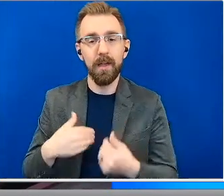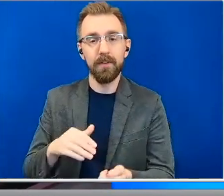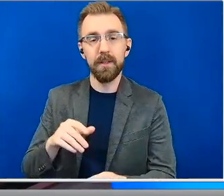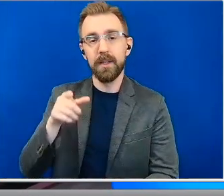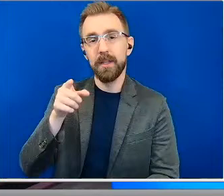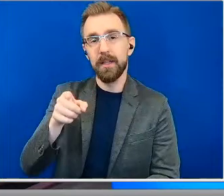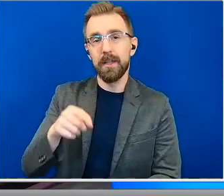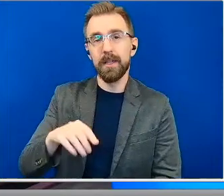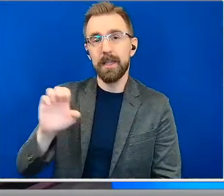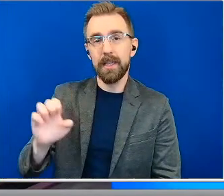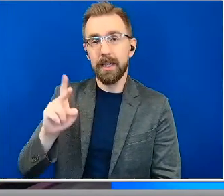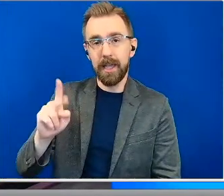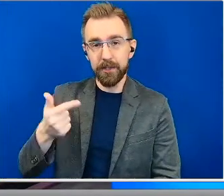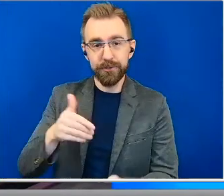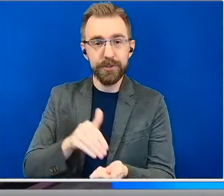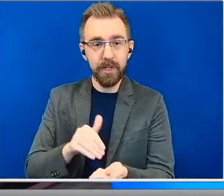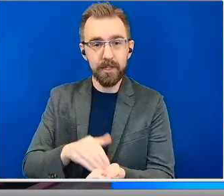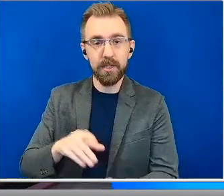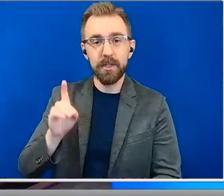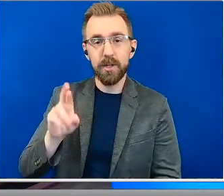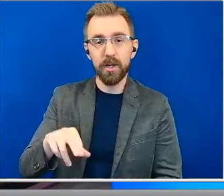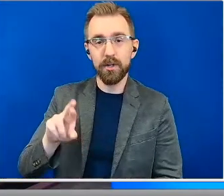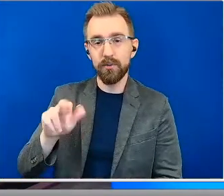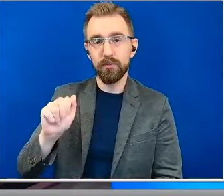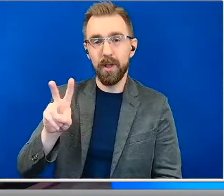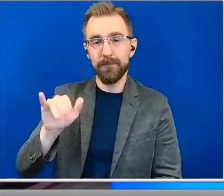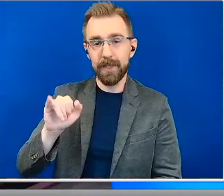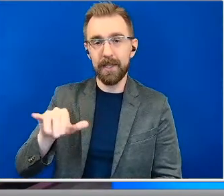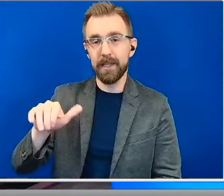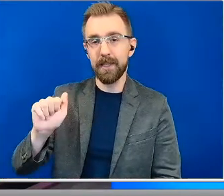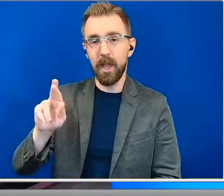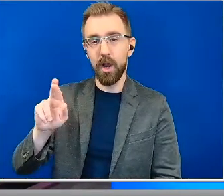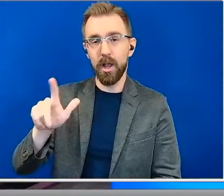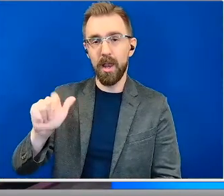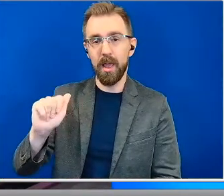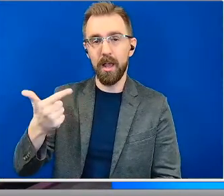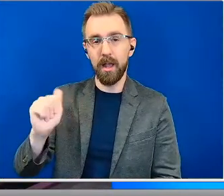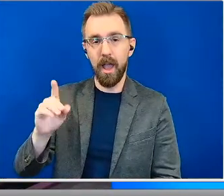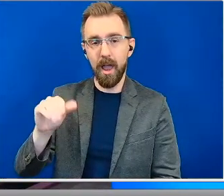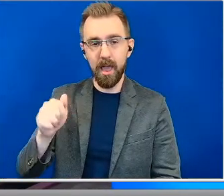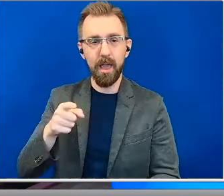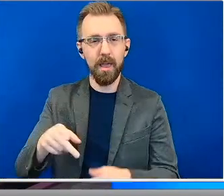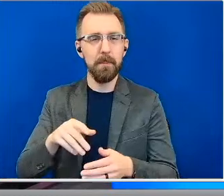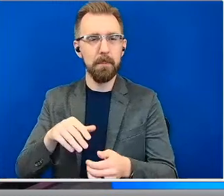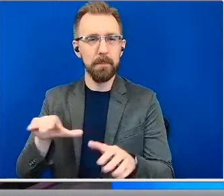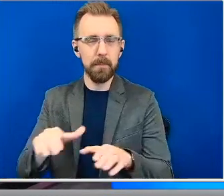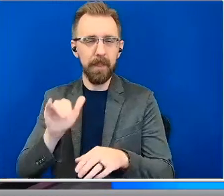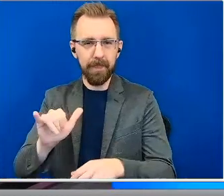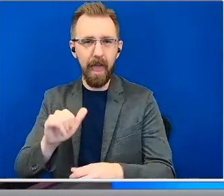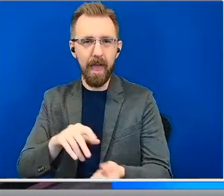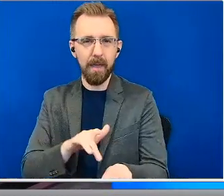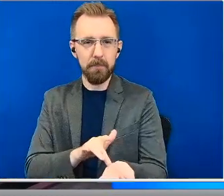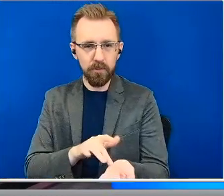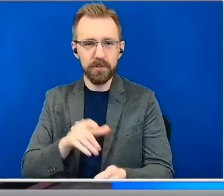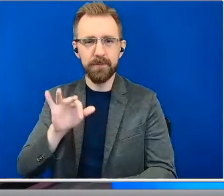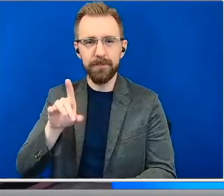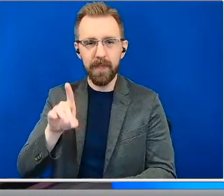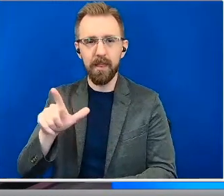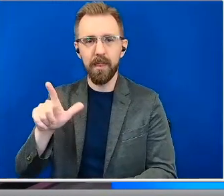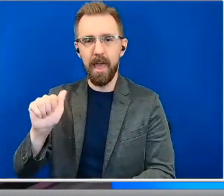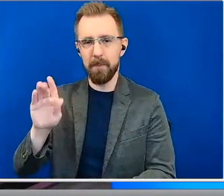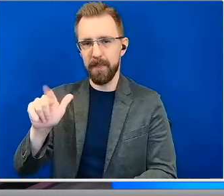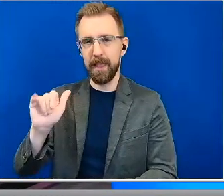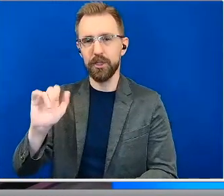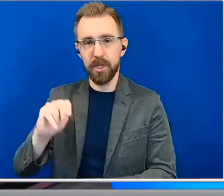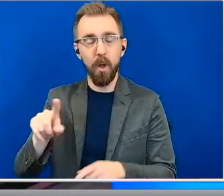electrophysiologist, Dr. Ravi Yarlagadda. Dr. Yarlagadda performed Daryle's pulsed field ablation, and he is also the chief of medicine at